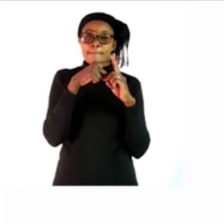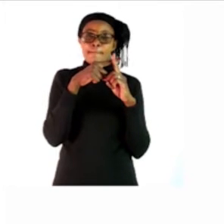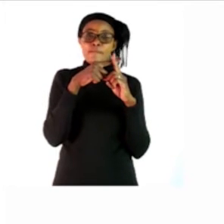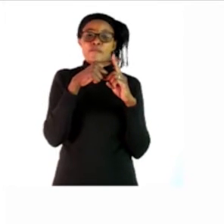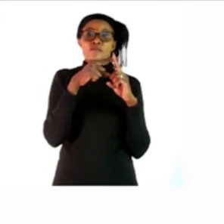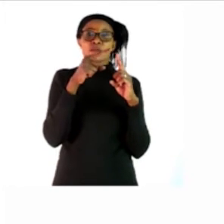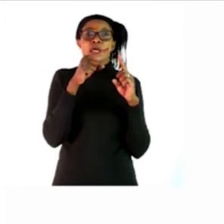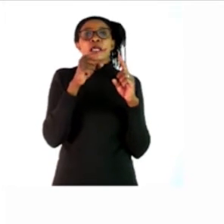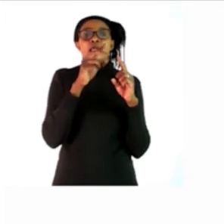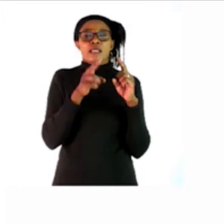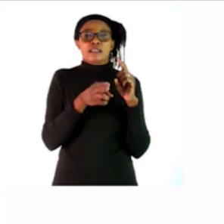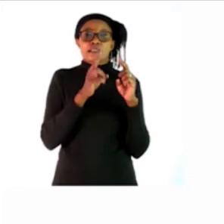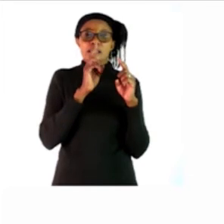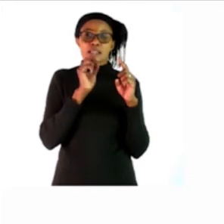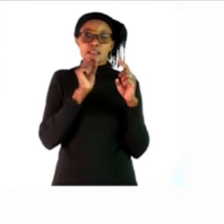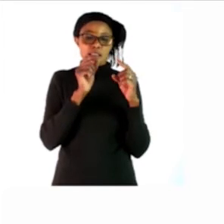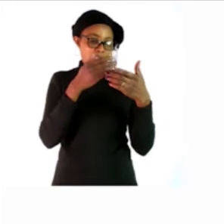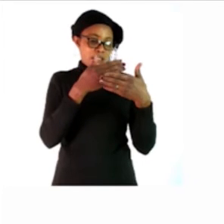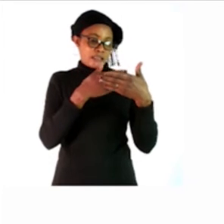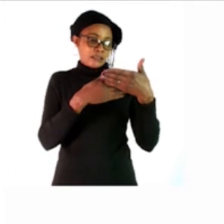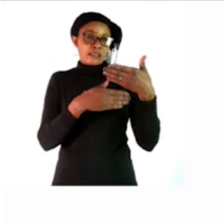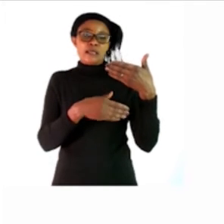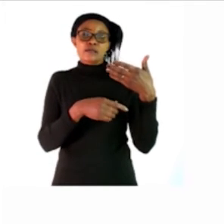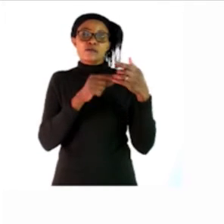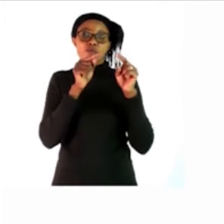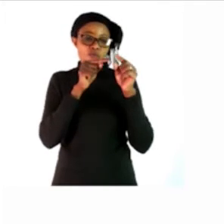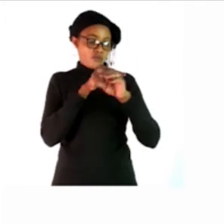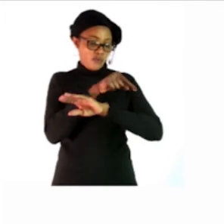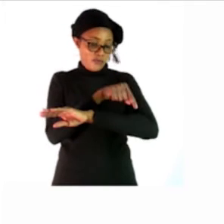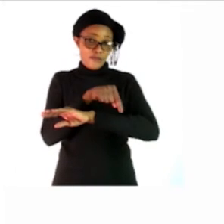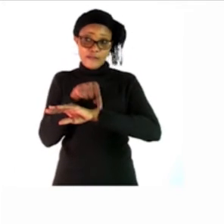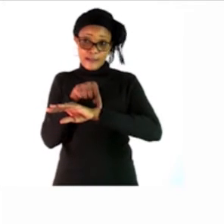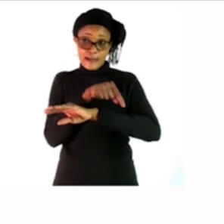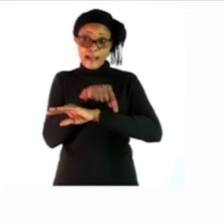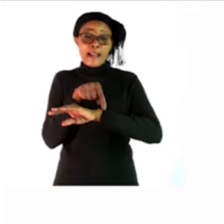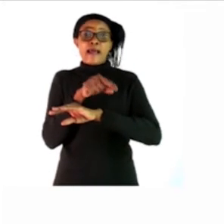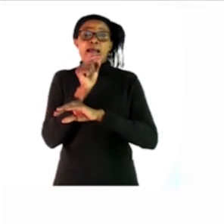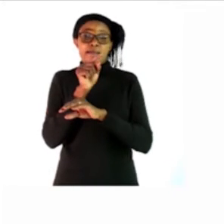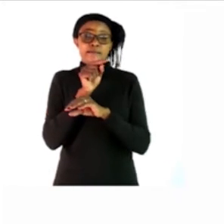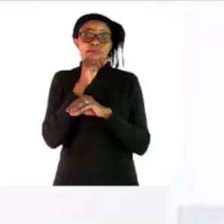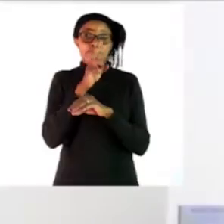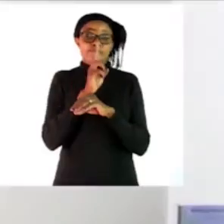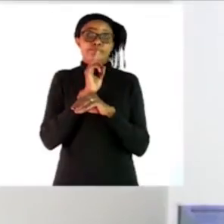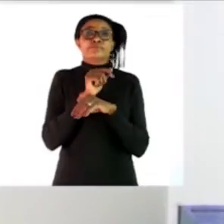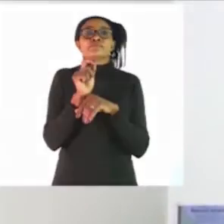the answer on the line. Thank you.